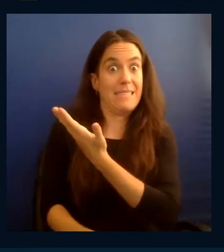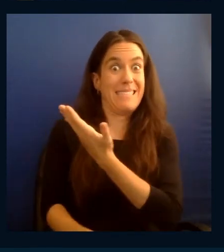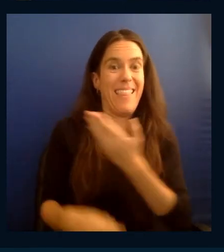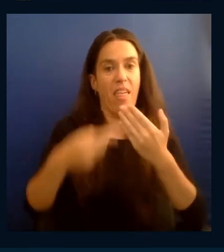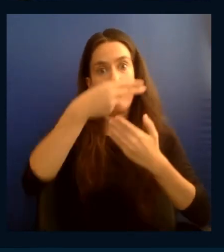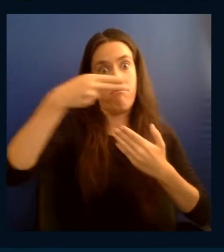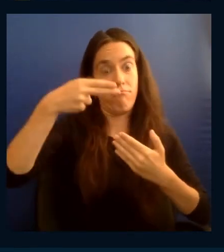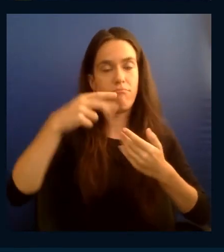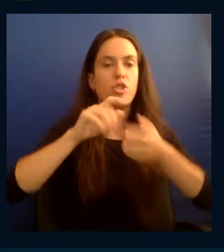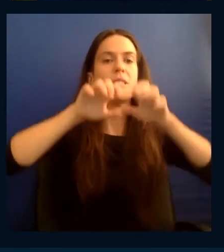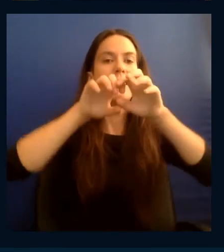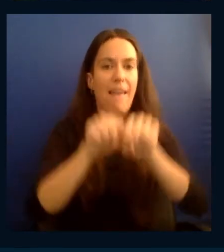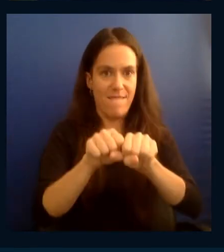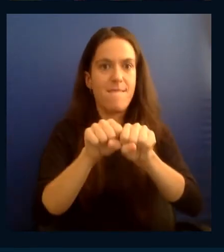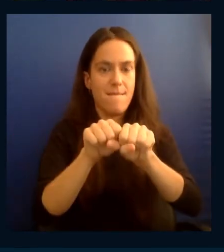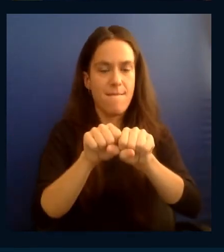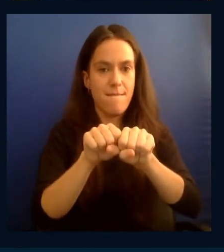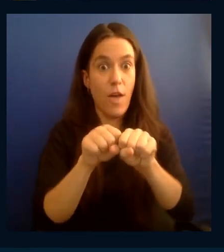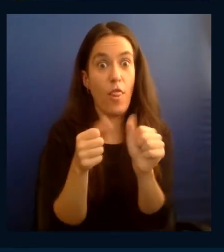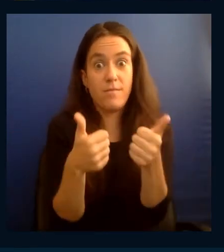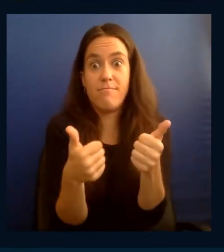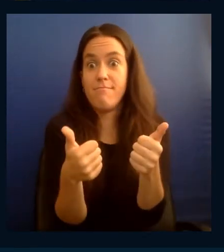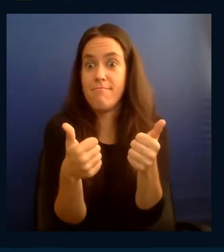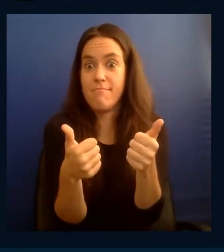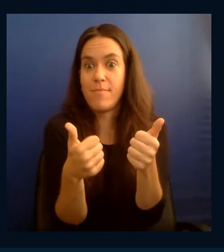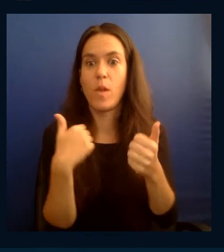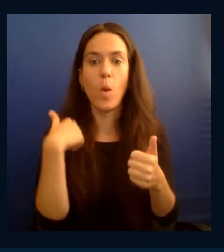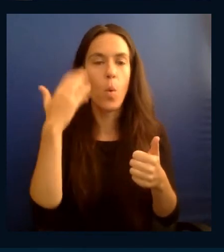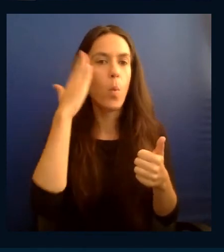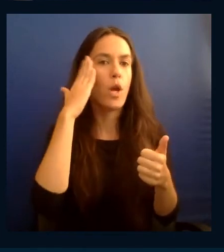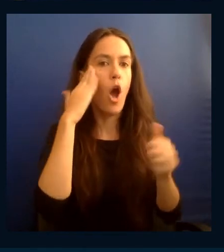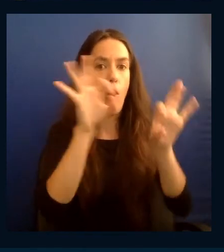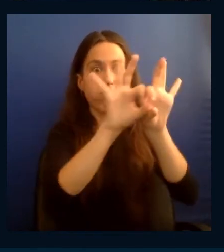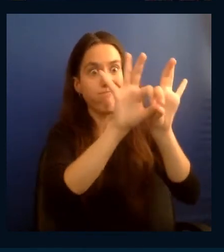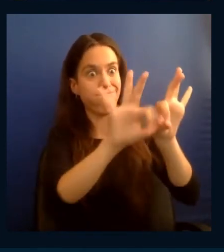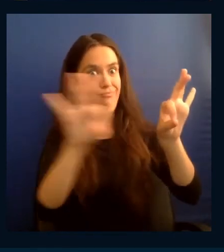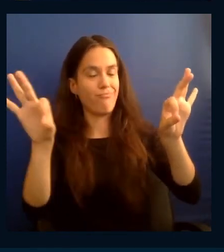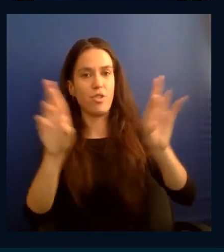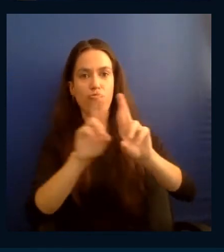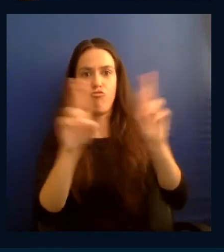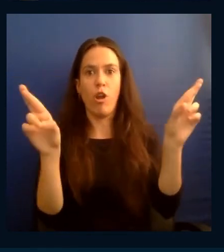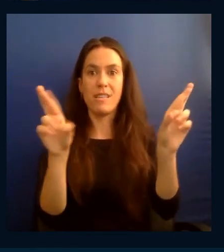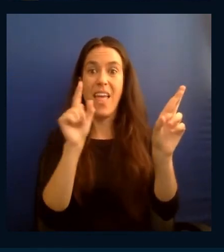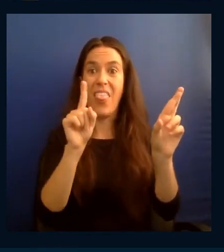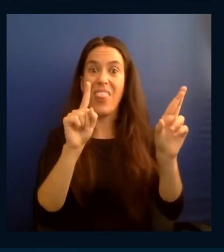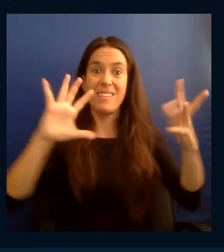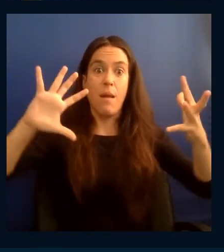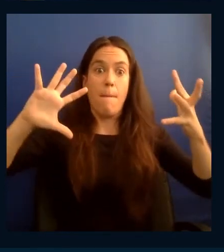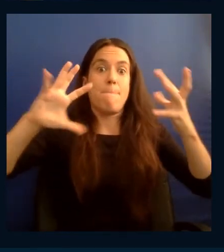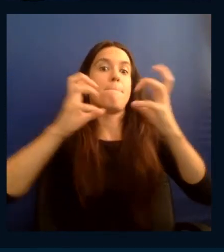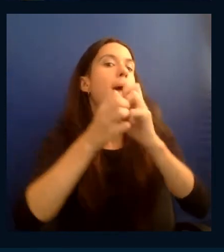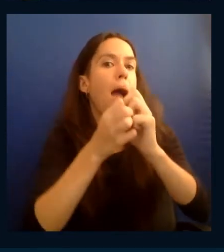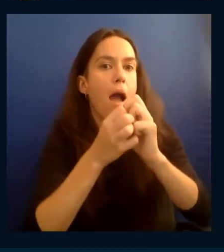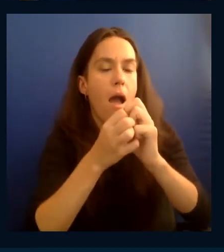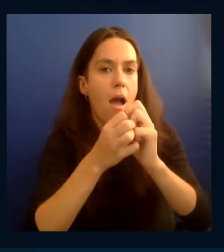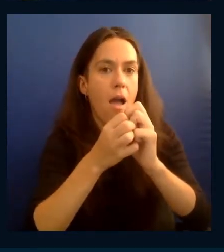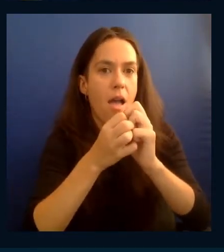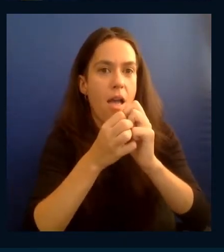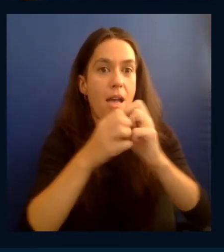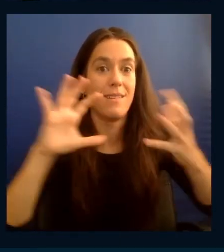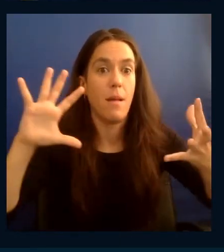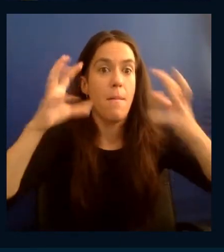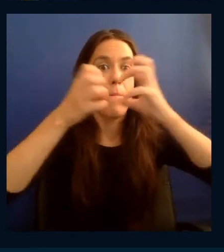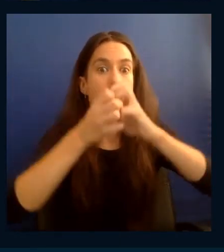we know what the changes are. So this is great. We know our build is good to go. And like I said, it's going to package it as an artifact. So I need to add that artifact